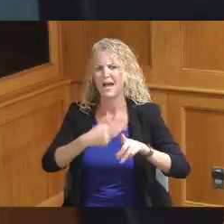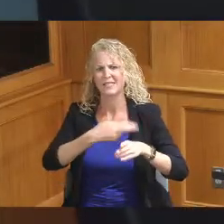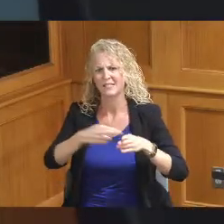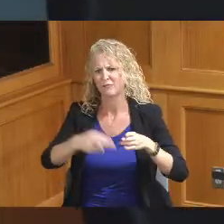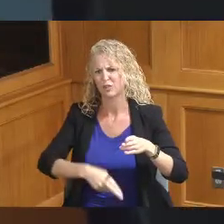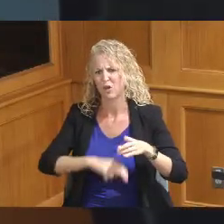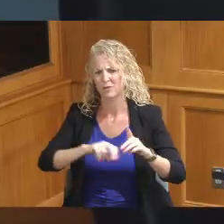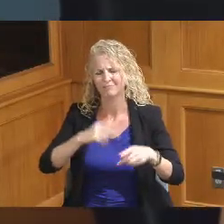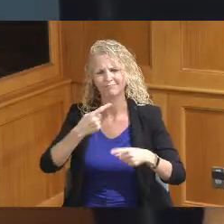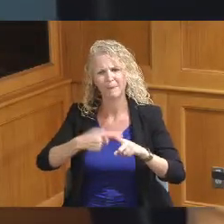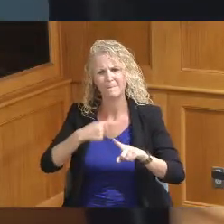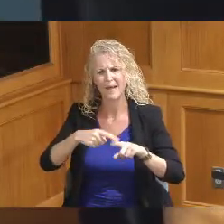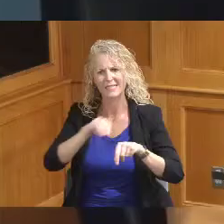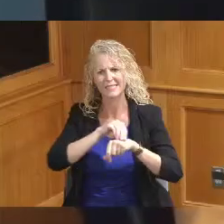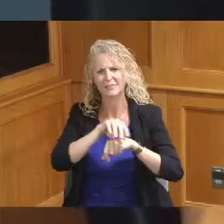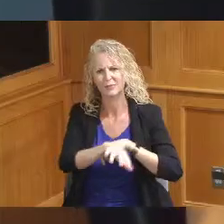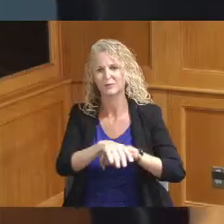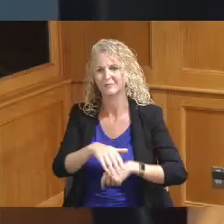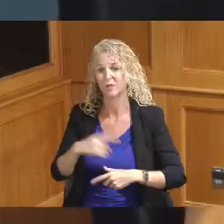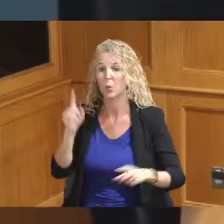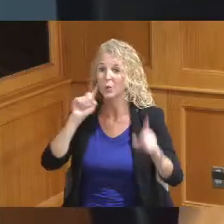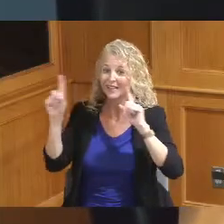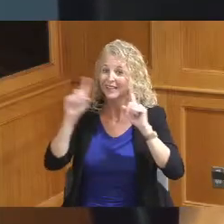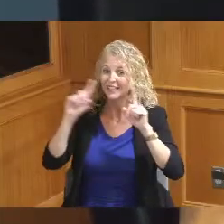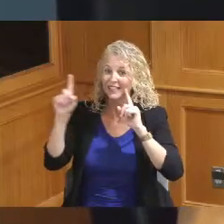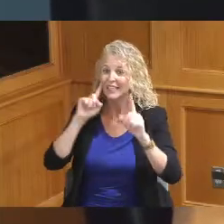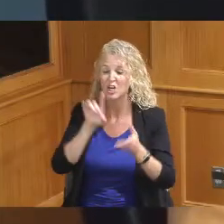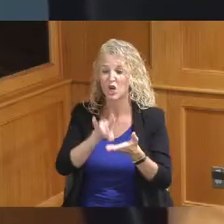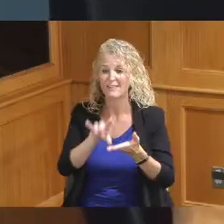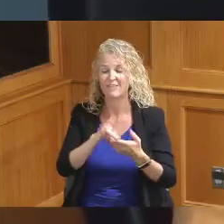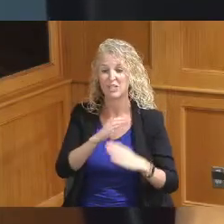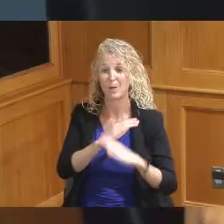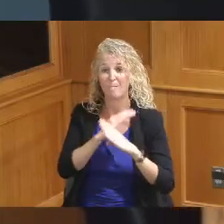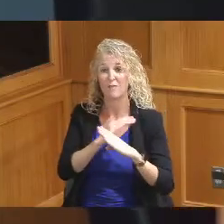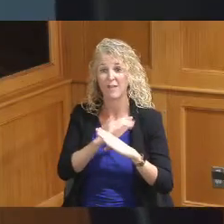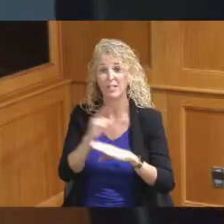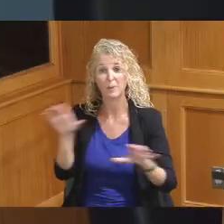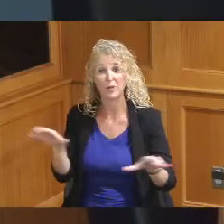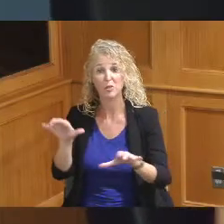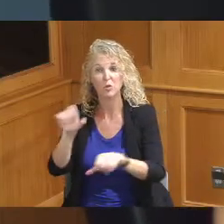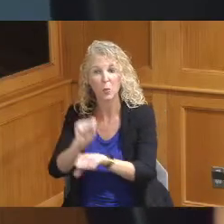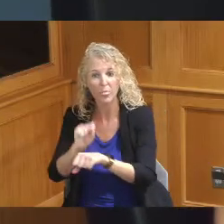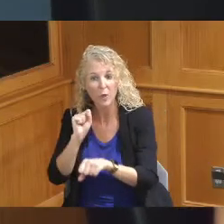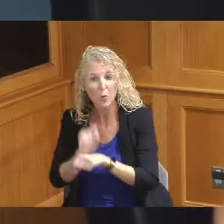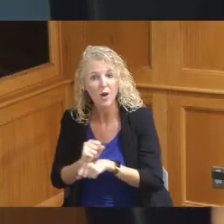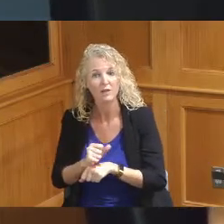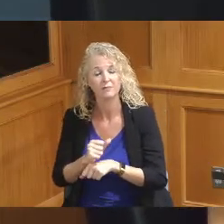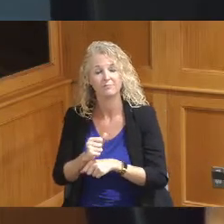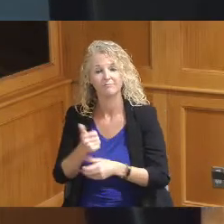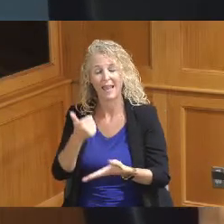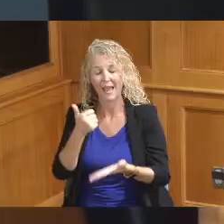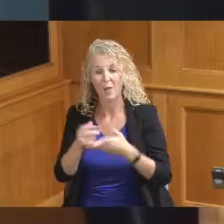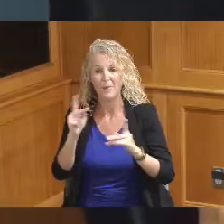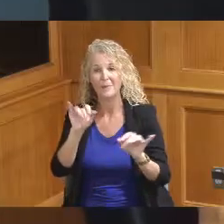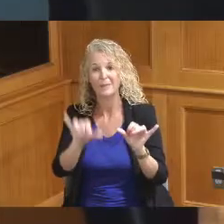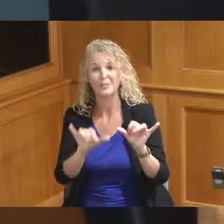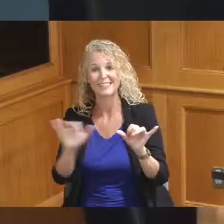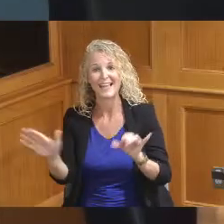on the residents of this county. So thank you we hear a lot about eviction prevention. You're actually doing the work to keep people in their homes. So thank you